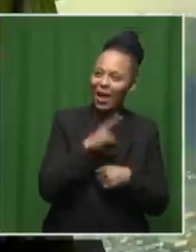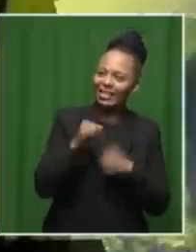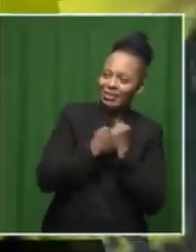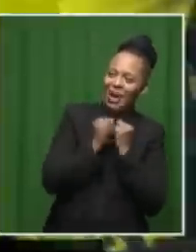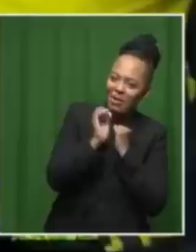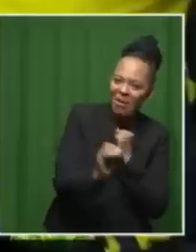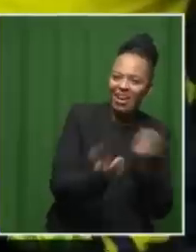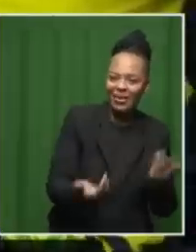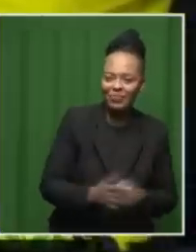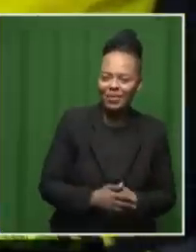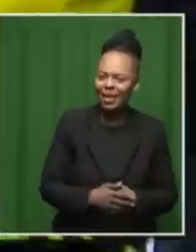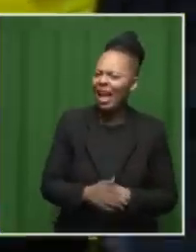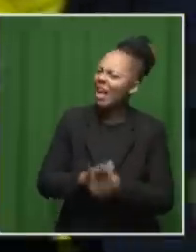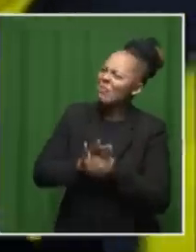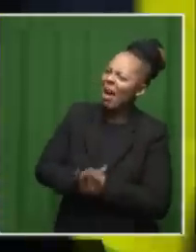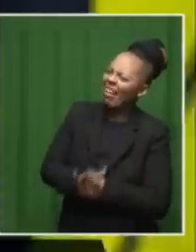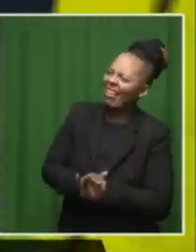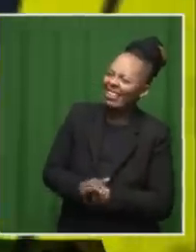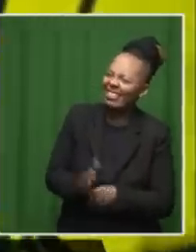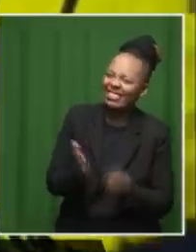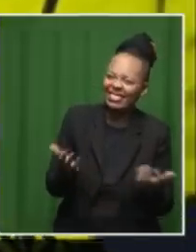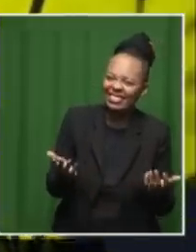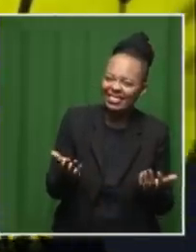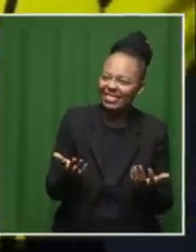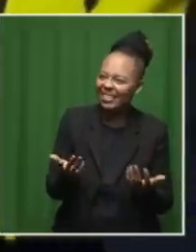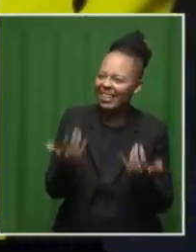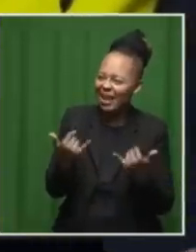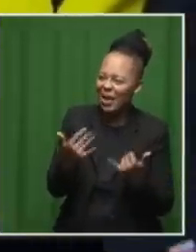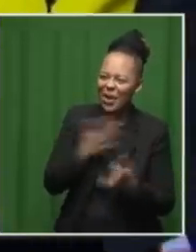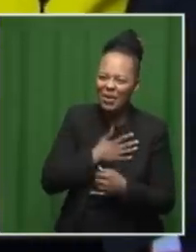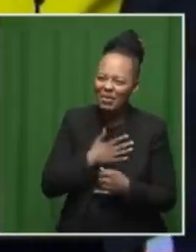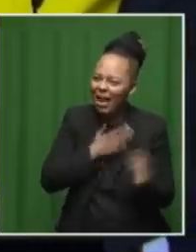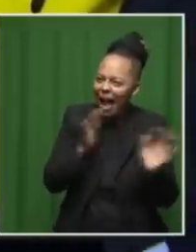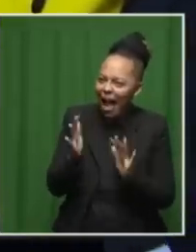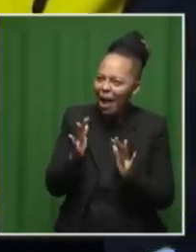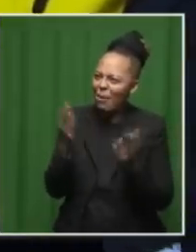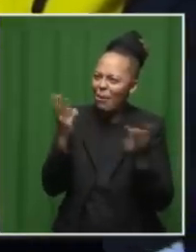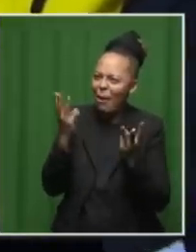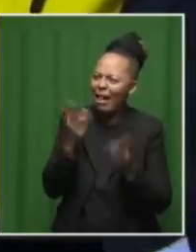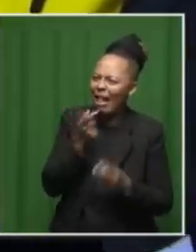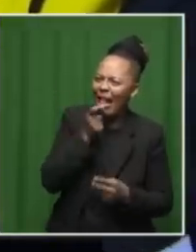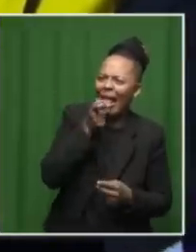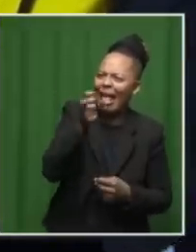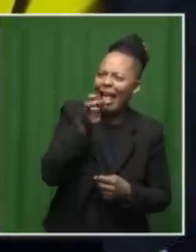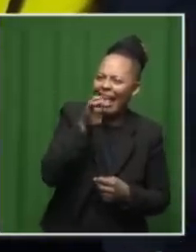again. At what stage did that pressure really set in for you, if at all?